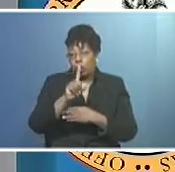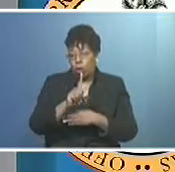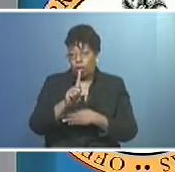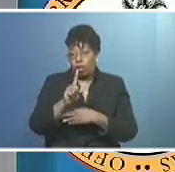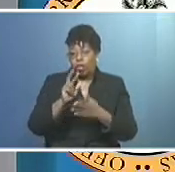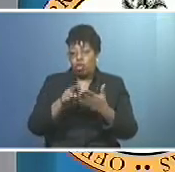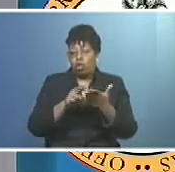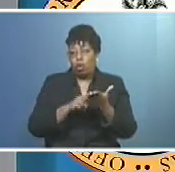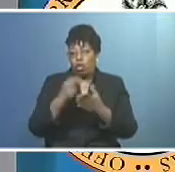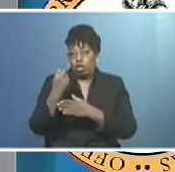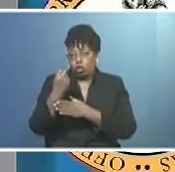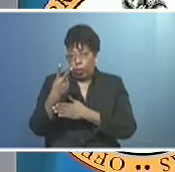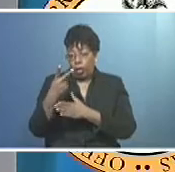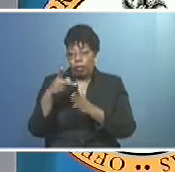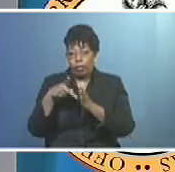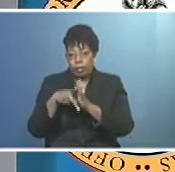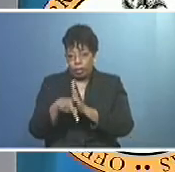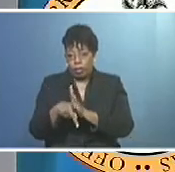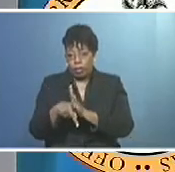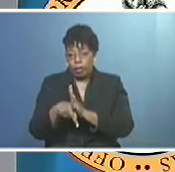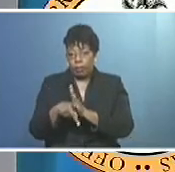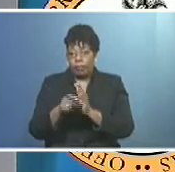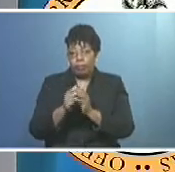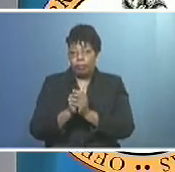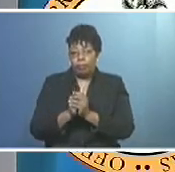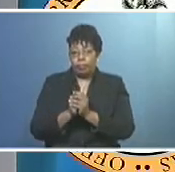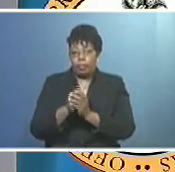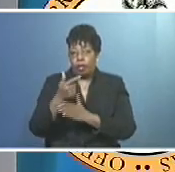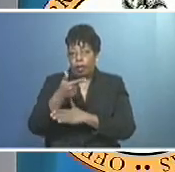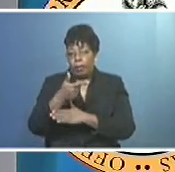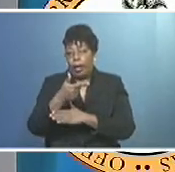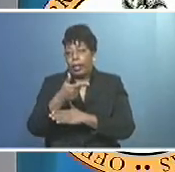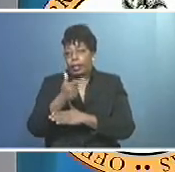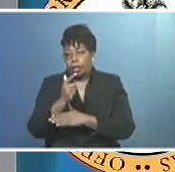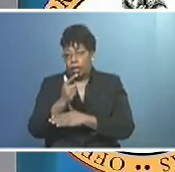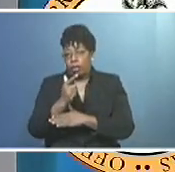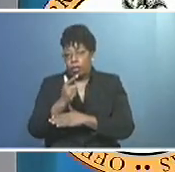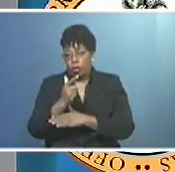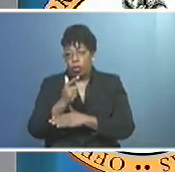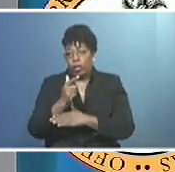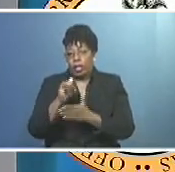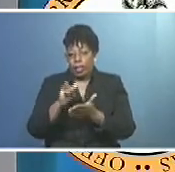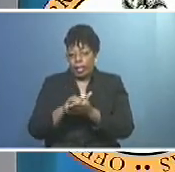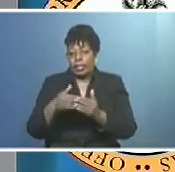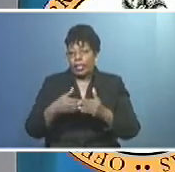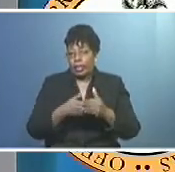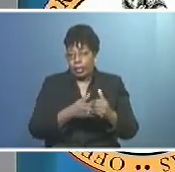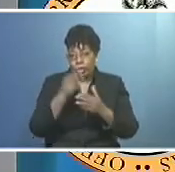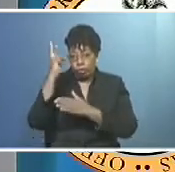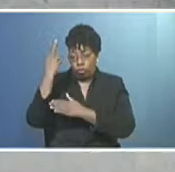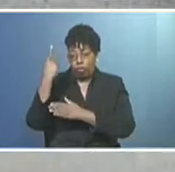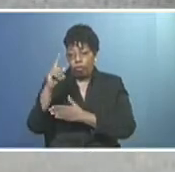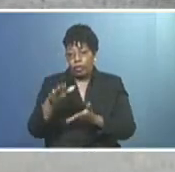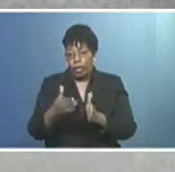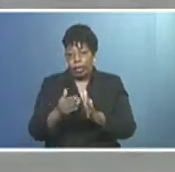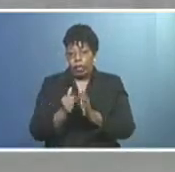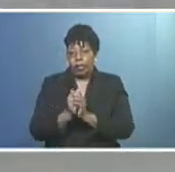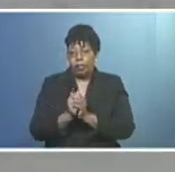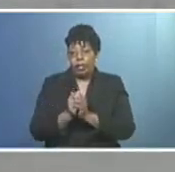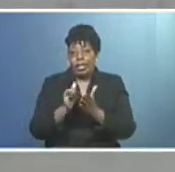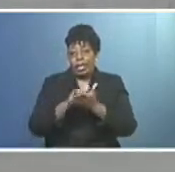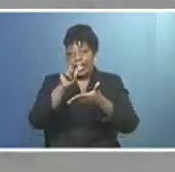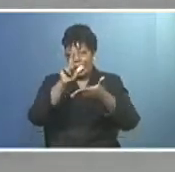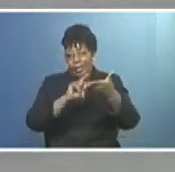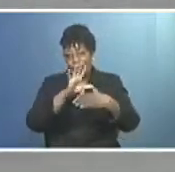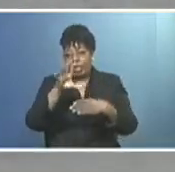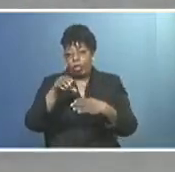12 homicides. Fatal gunshots remain the leading cause of death. That list includes